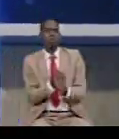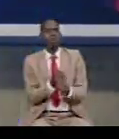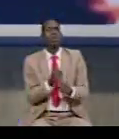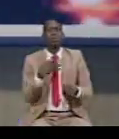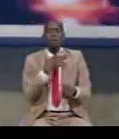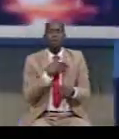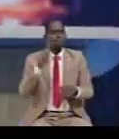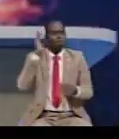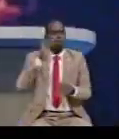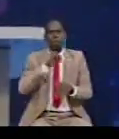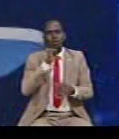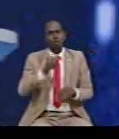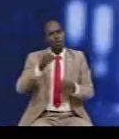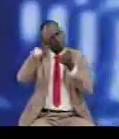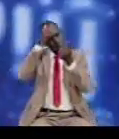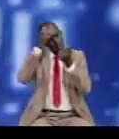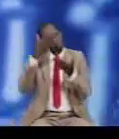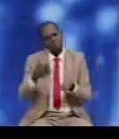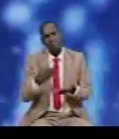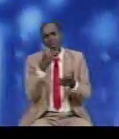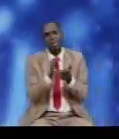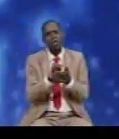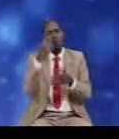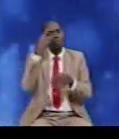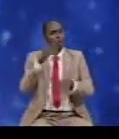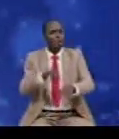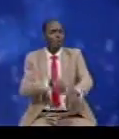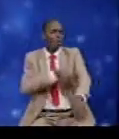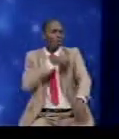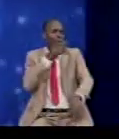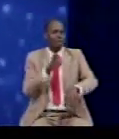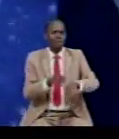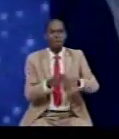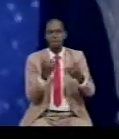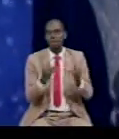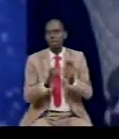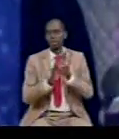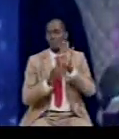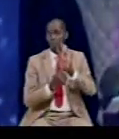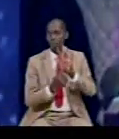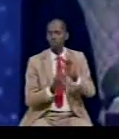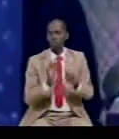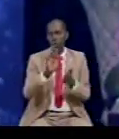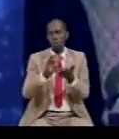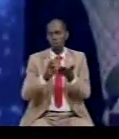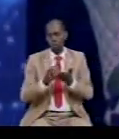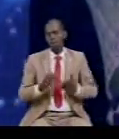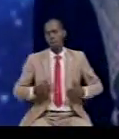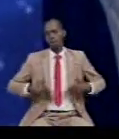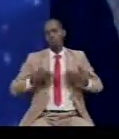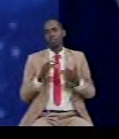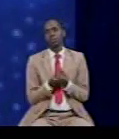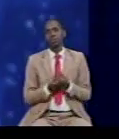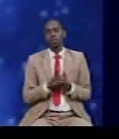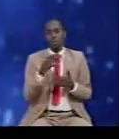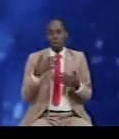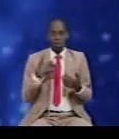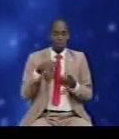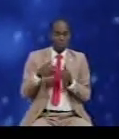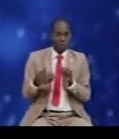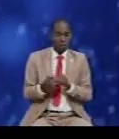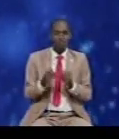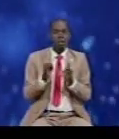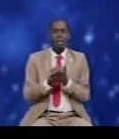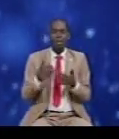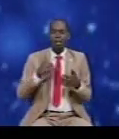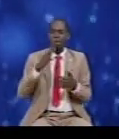obey. It says, for a long season, think about your life. That's a problem, that for a long season,